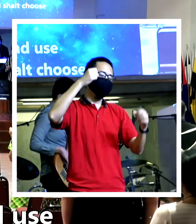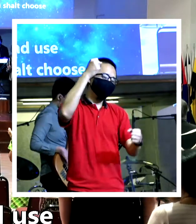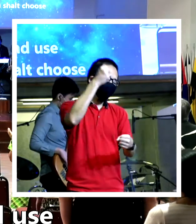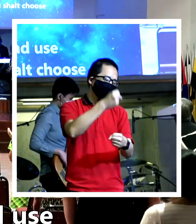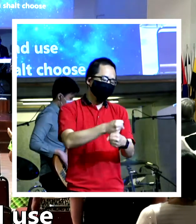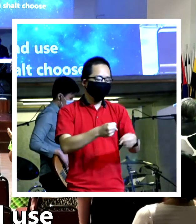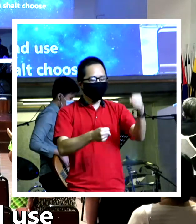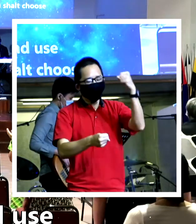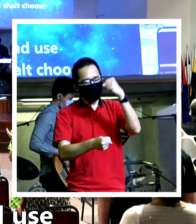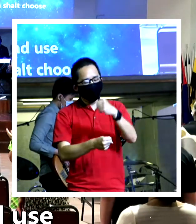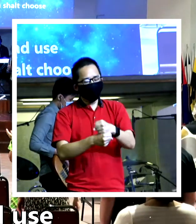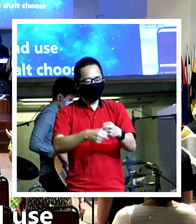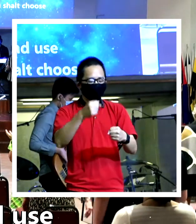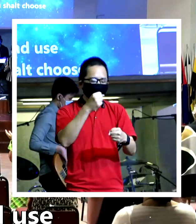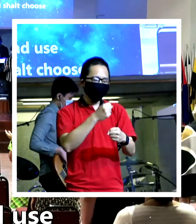intellect.